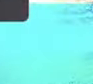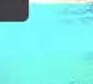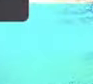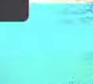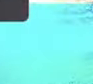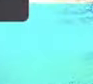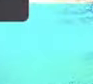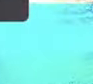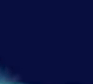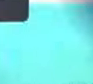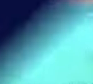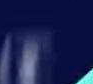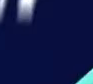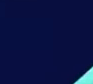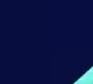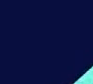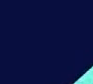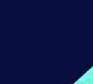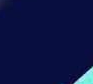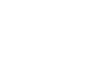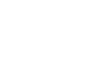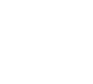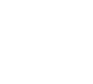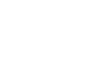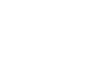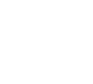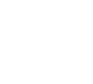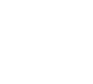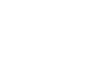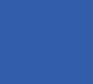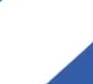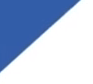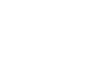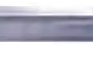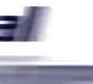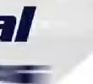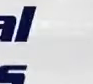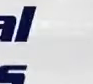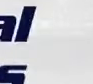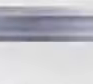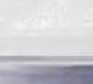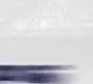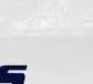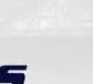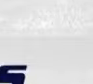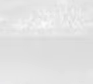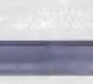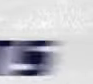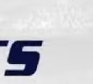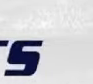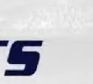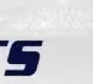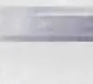from anywhere. Best of all, payment is instant. Place your bet on whatever you choose. Virtual games, bet